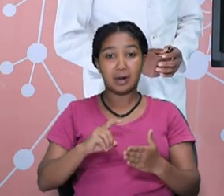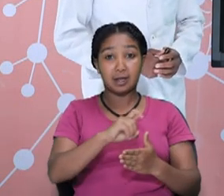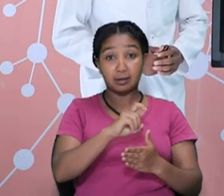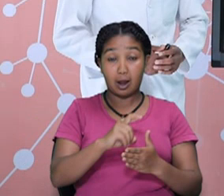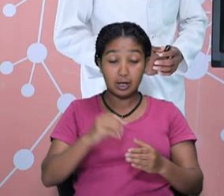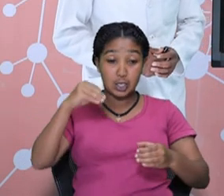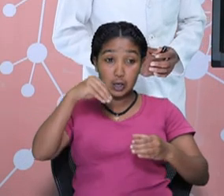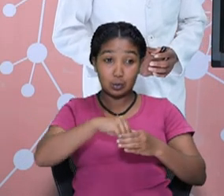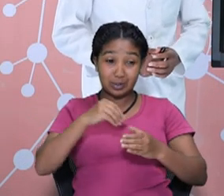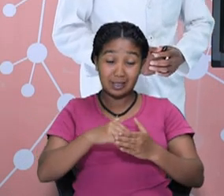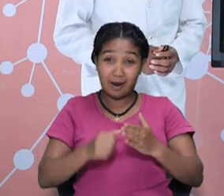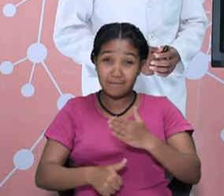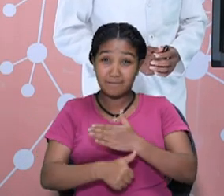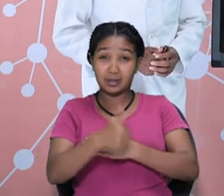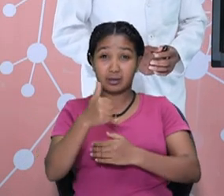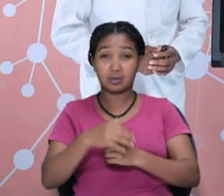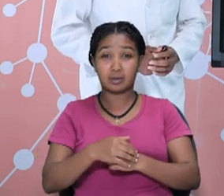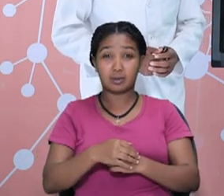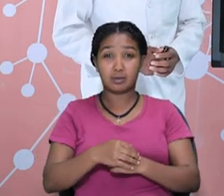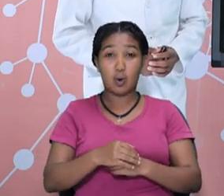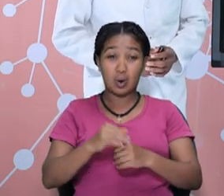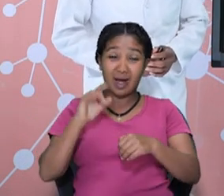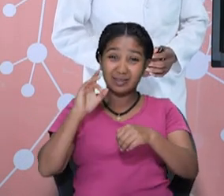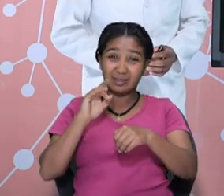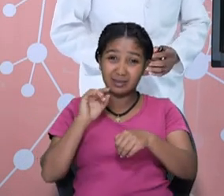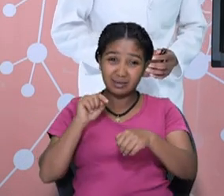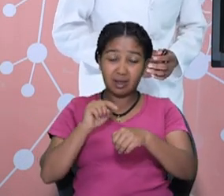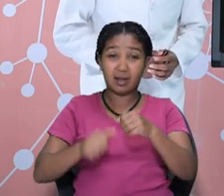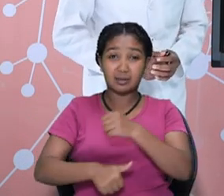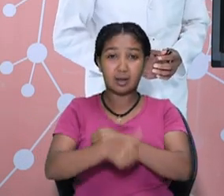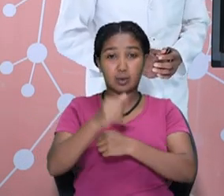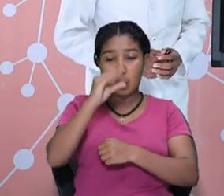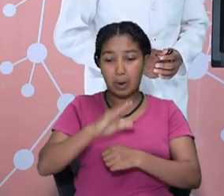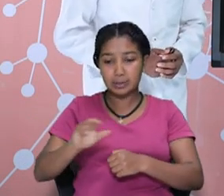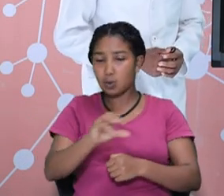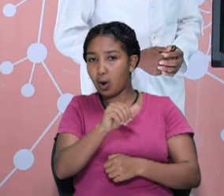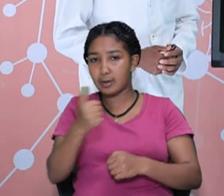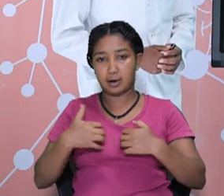are endoparasites. They affect or attack human beings and other animals.